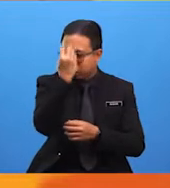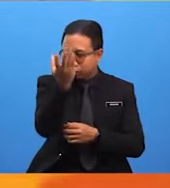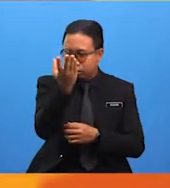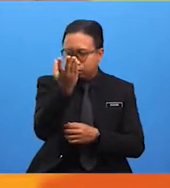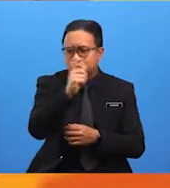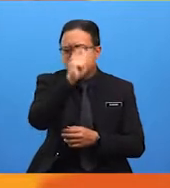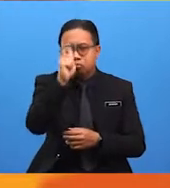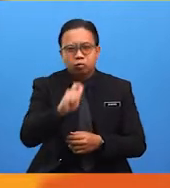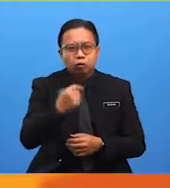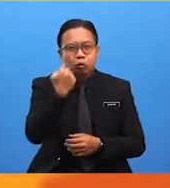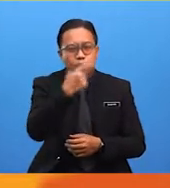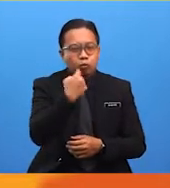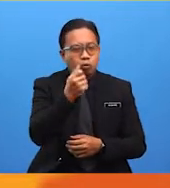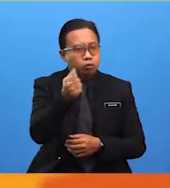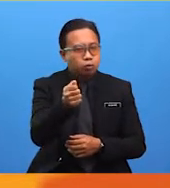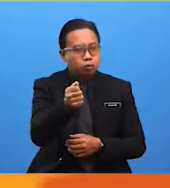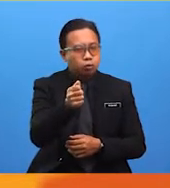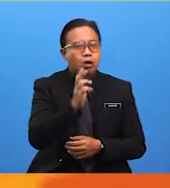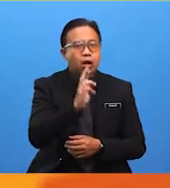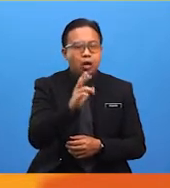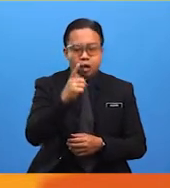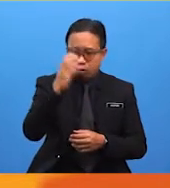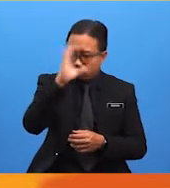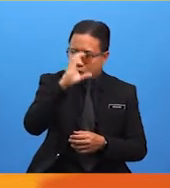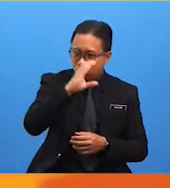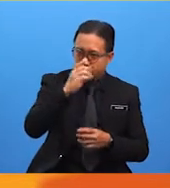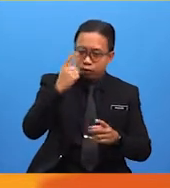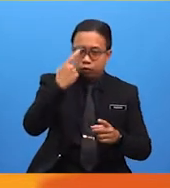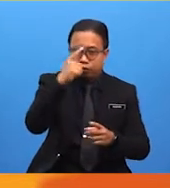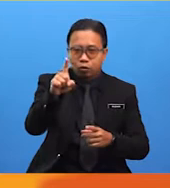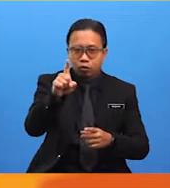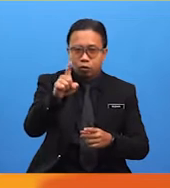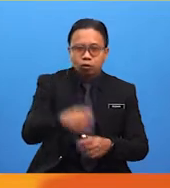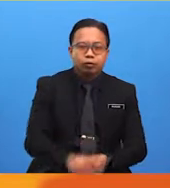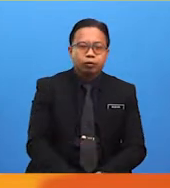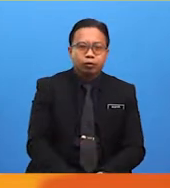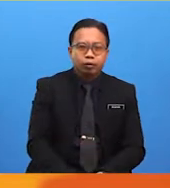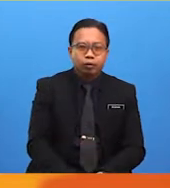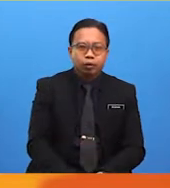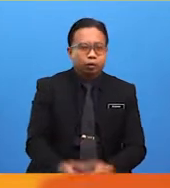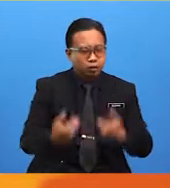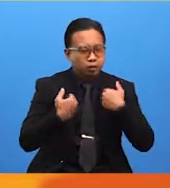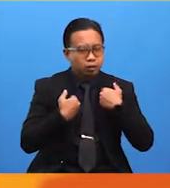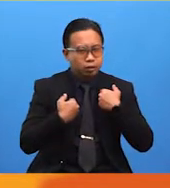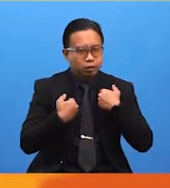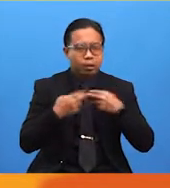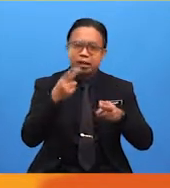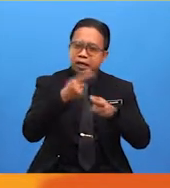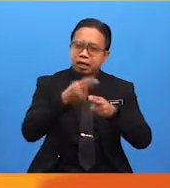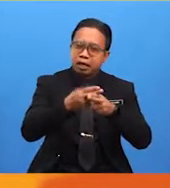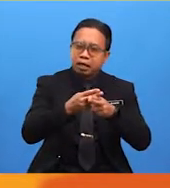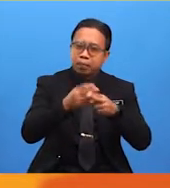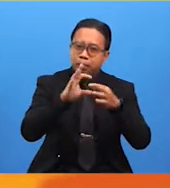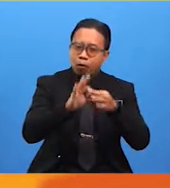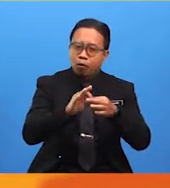who? You are looking for an answer that includes the name of